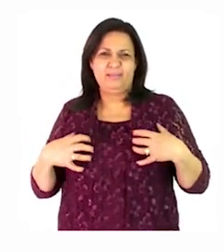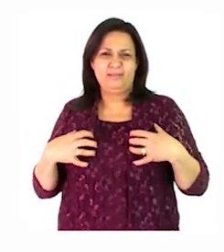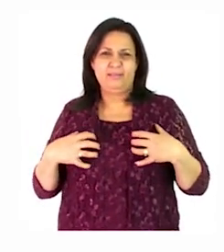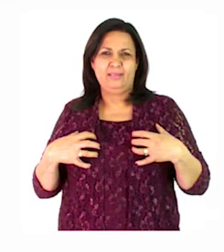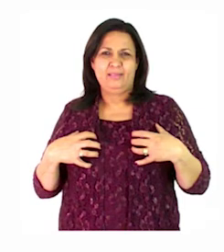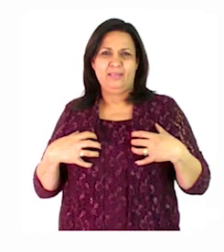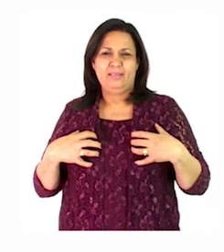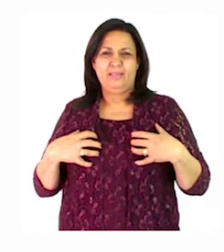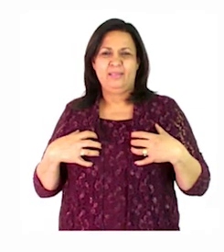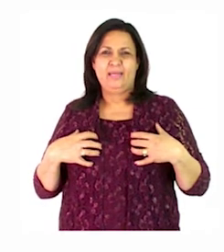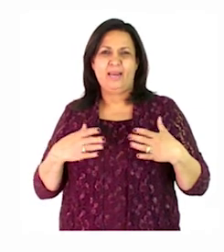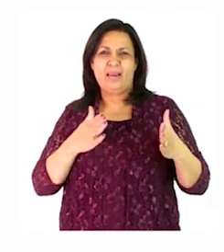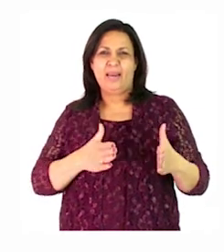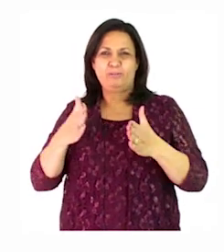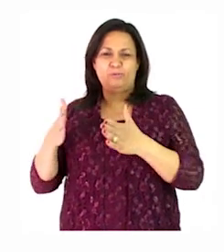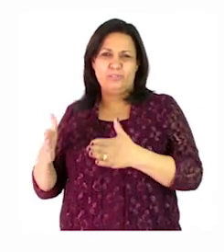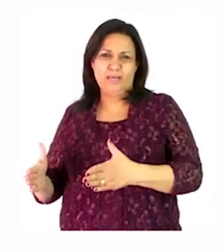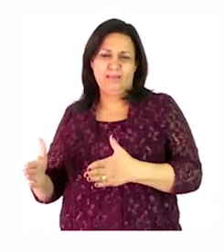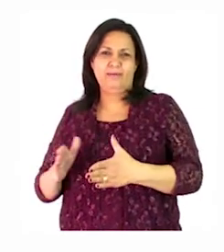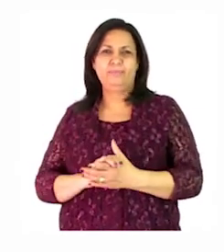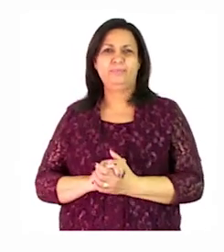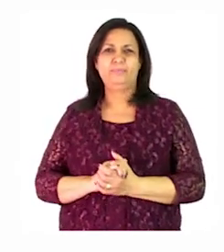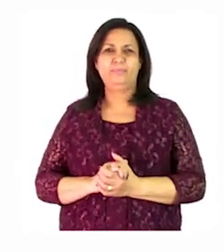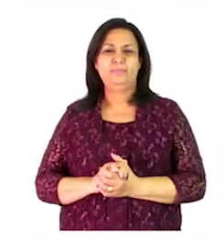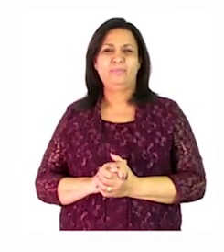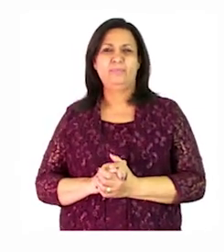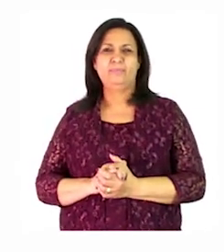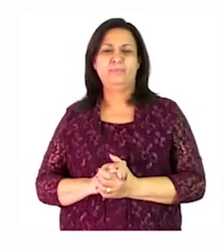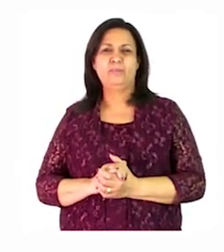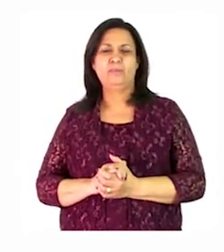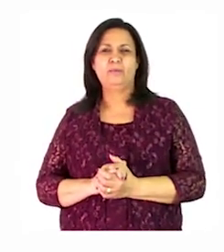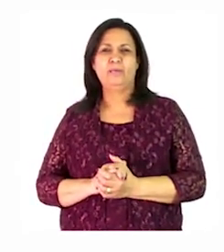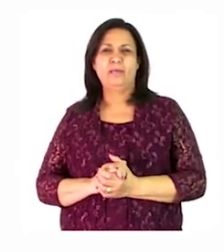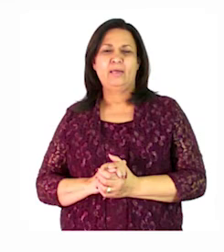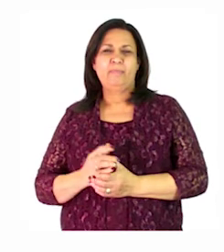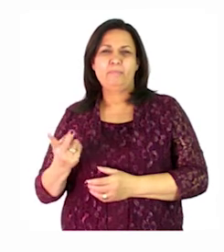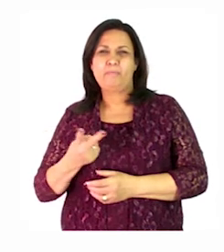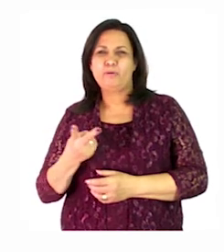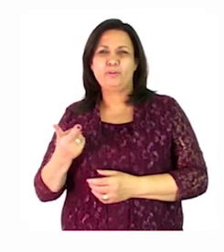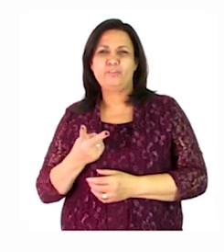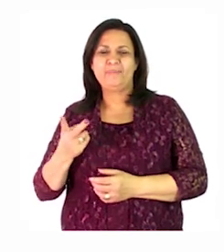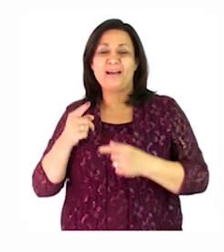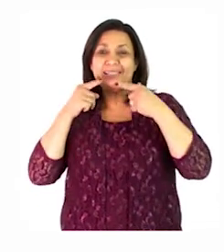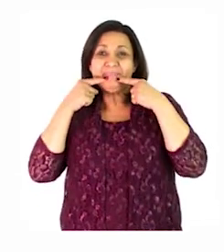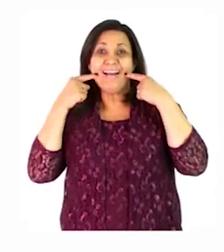each other. Actually, they are seated next to each other, and both of them are